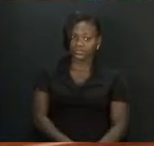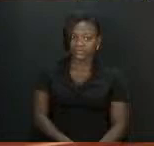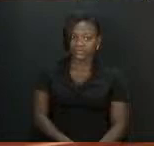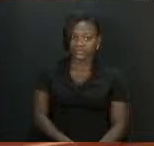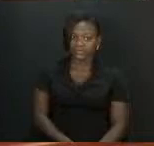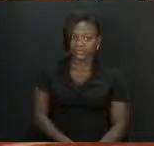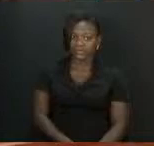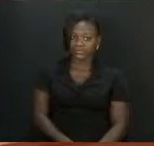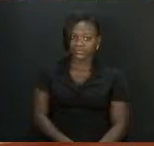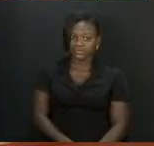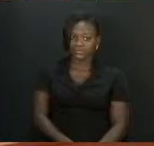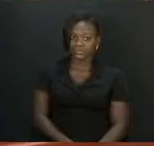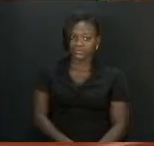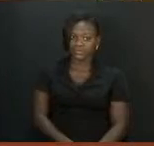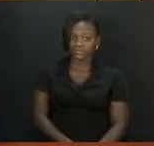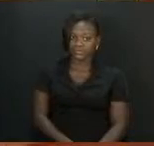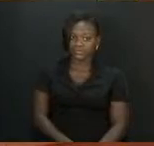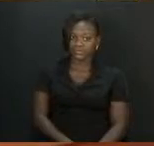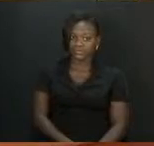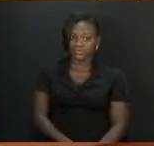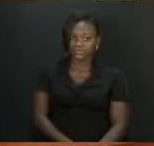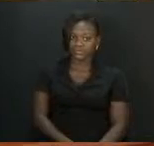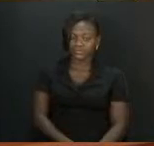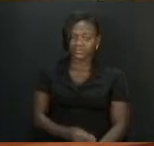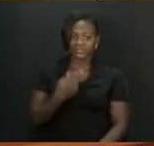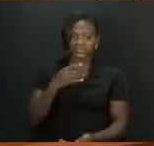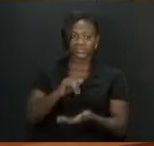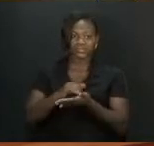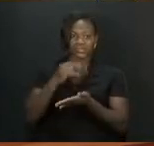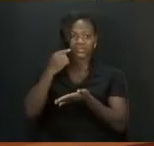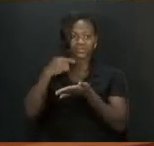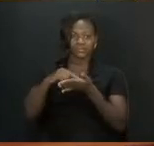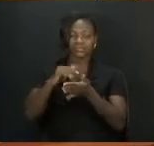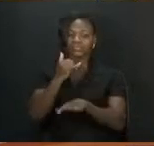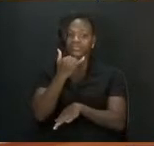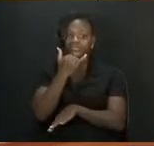Yes. You can read that, correction of errors.